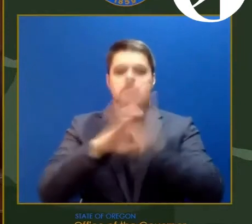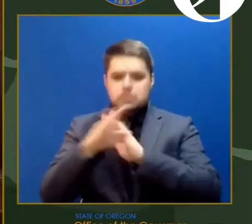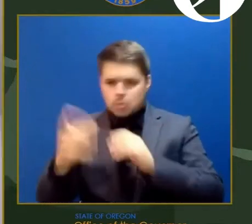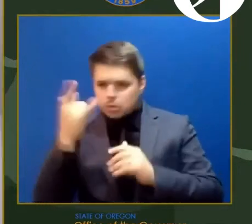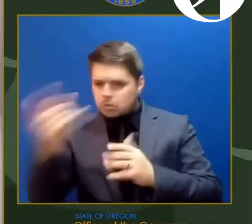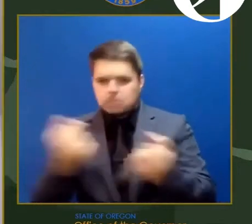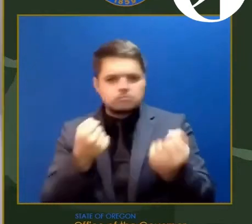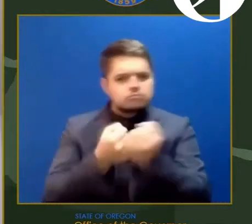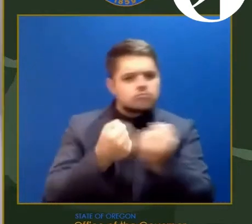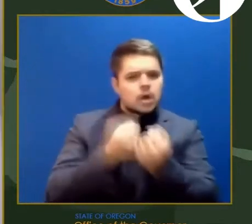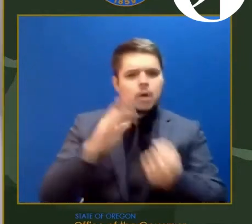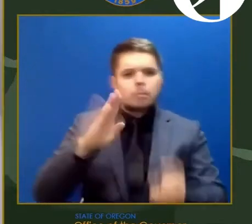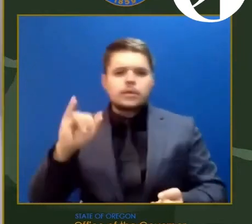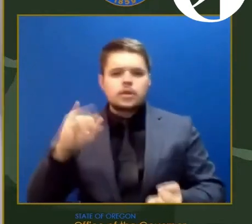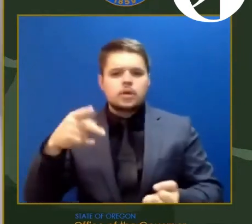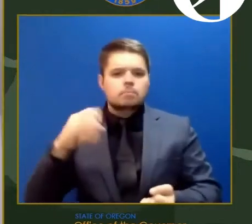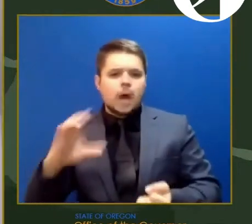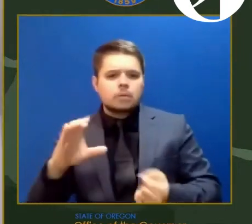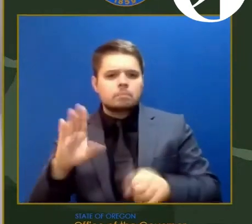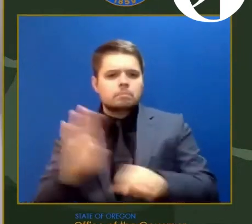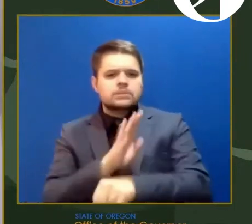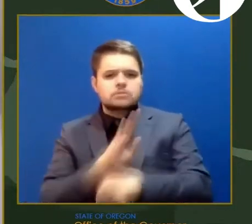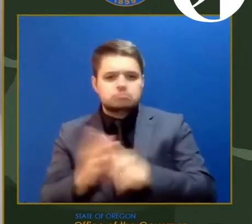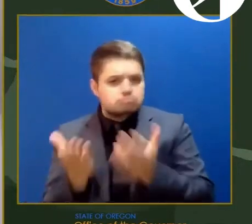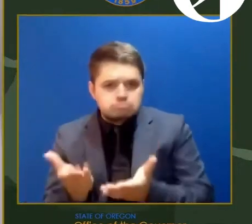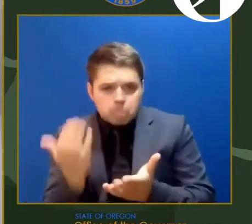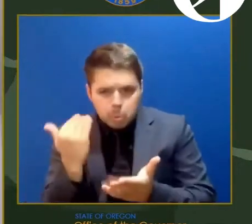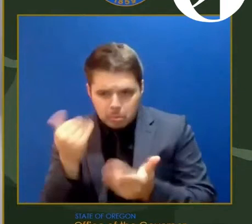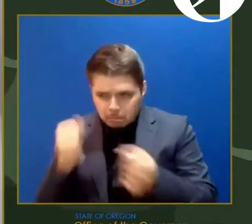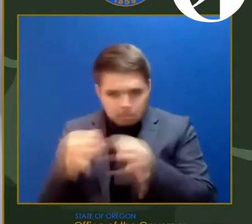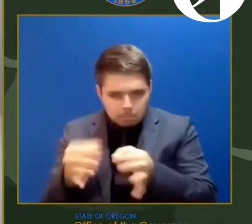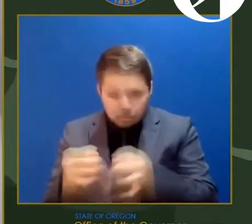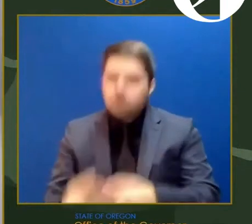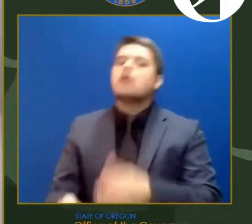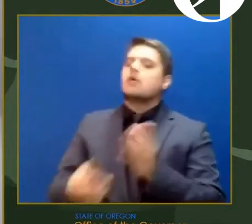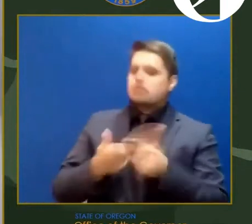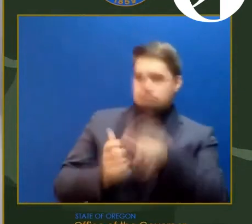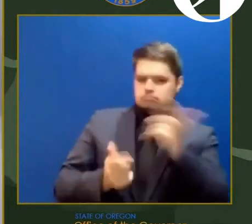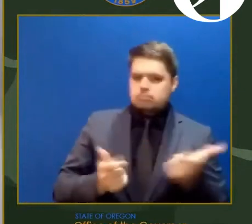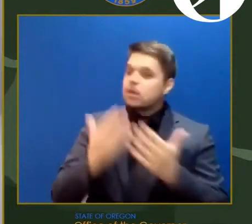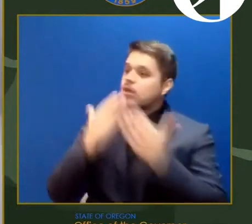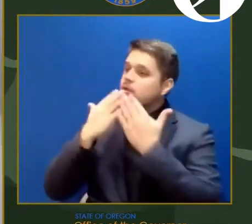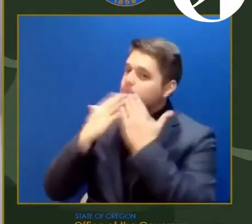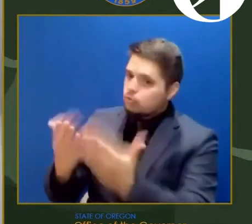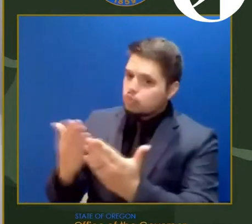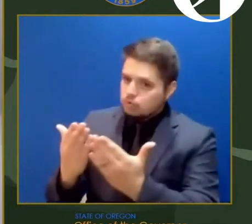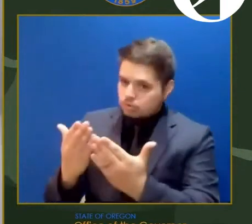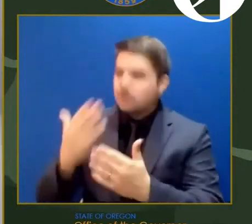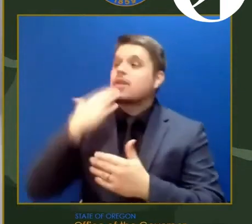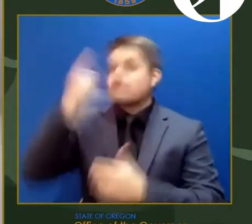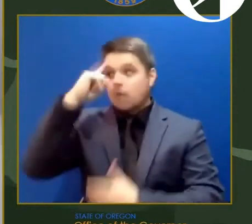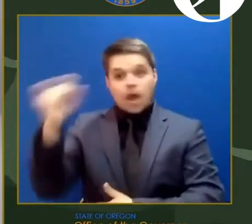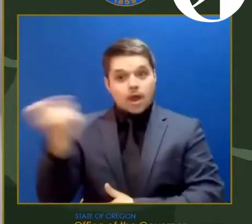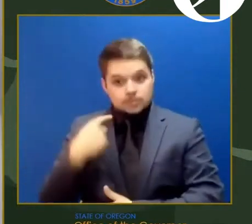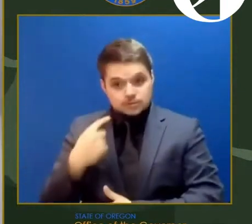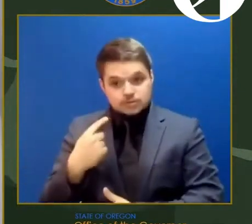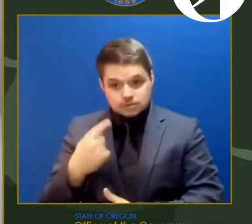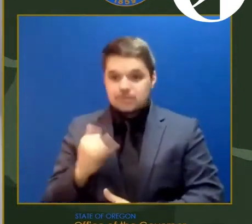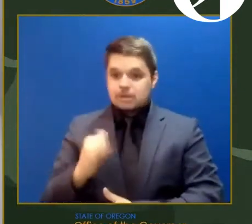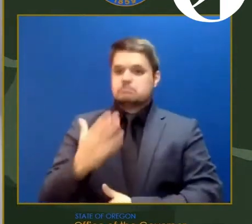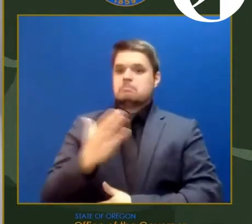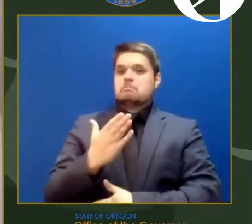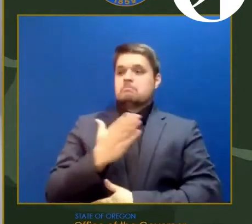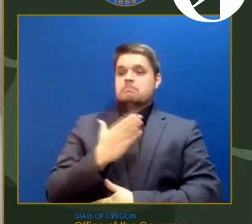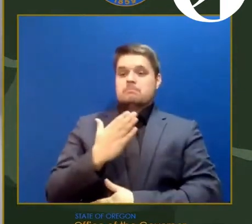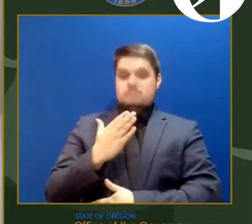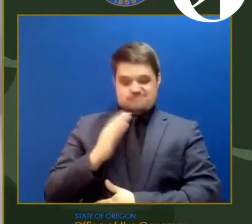small? Thank you for that question. And I'm glad that somebody's asking it. And I'm glad the Racial Justice Council is asking that question, because I